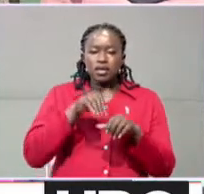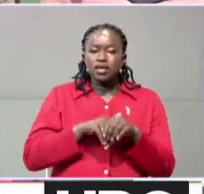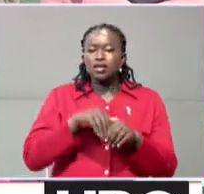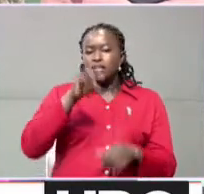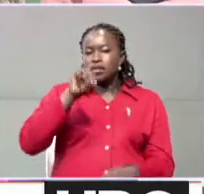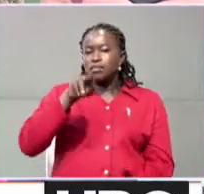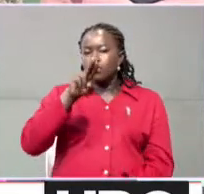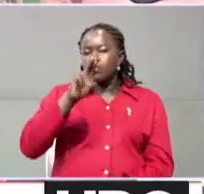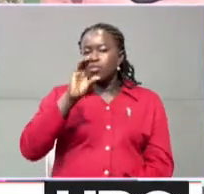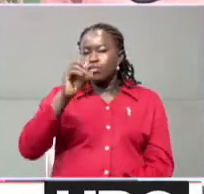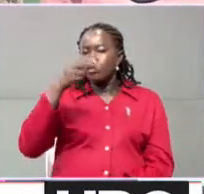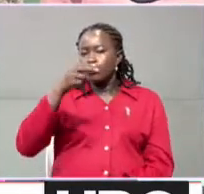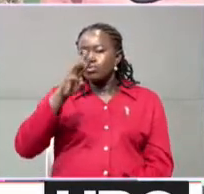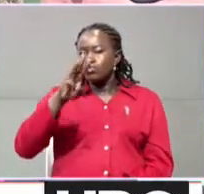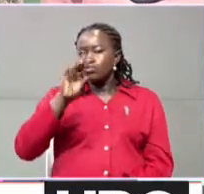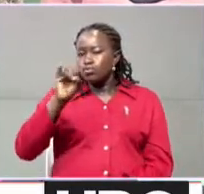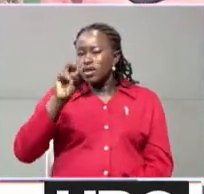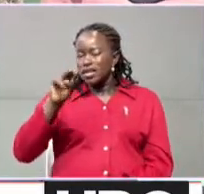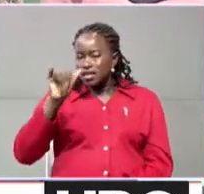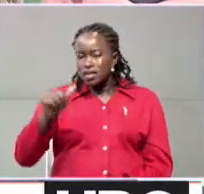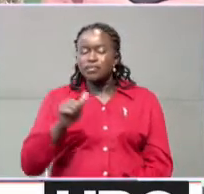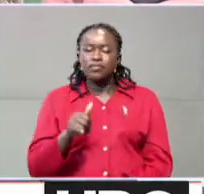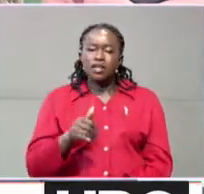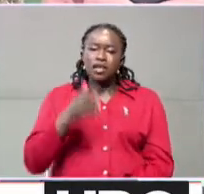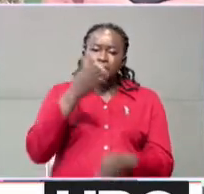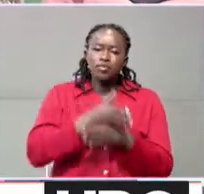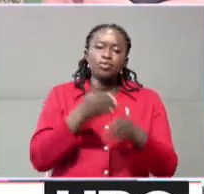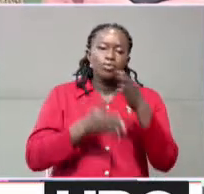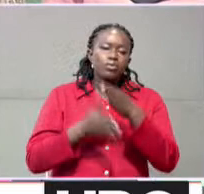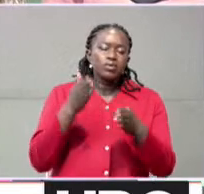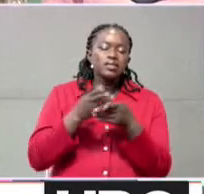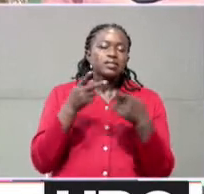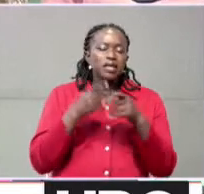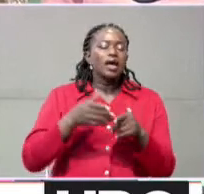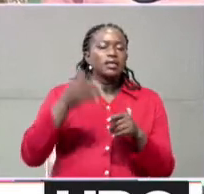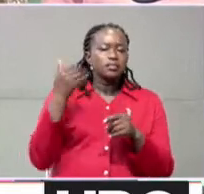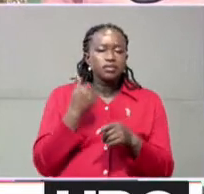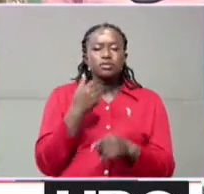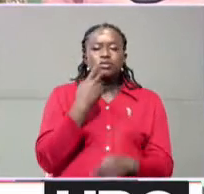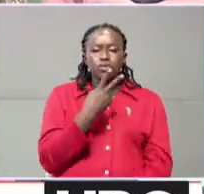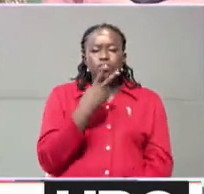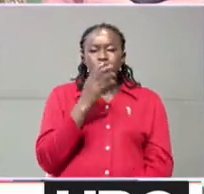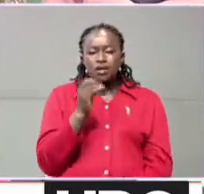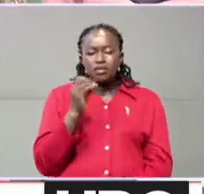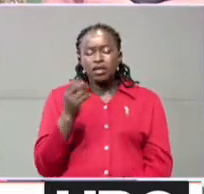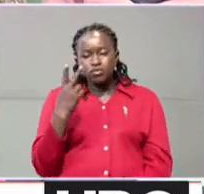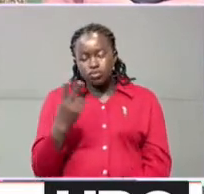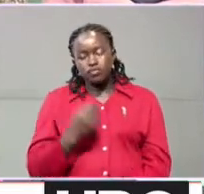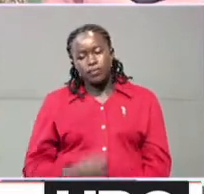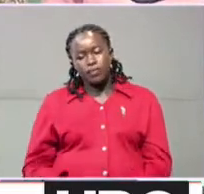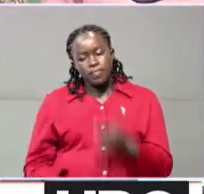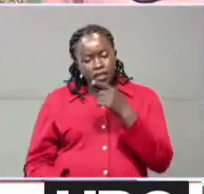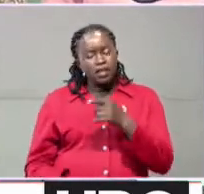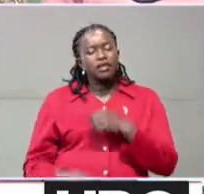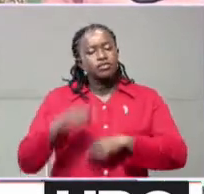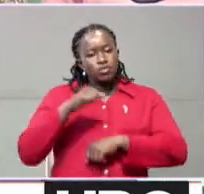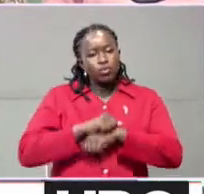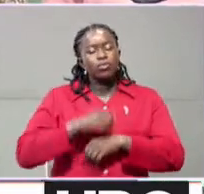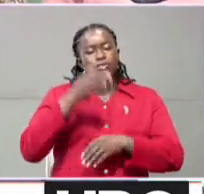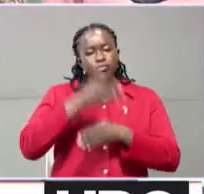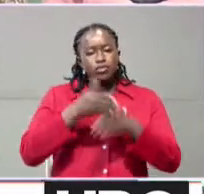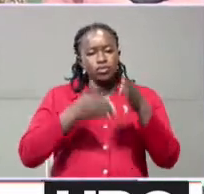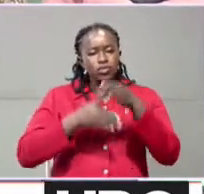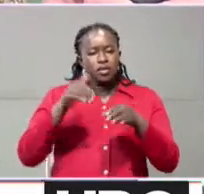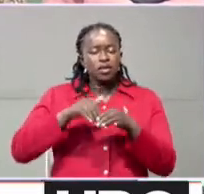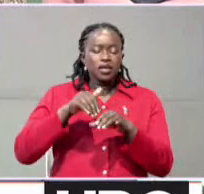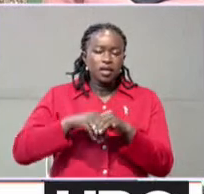construction since 20 2002. right nobody speaker this school was constructed in memory of